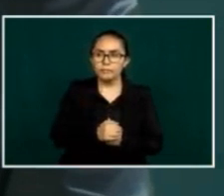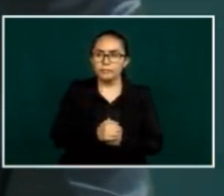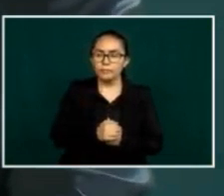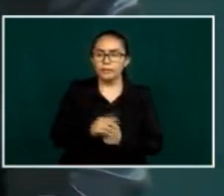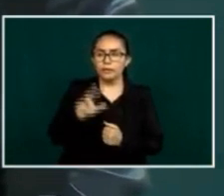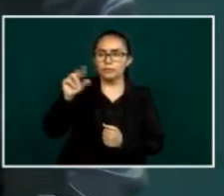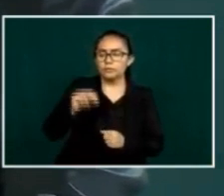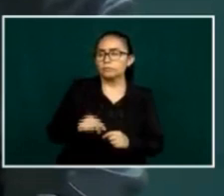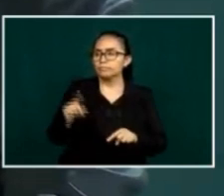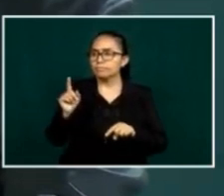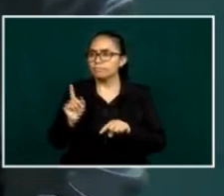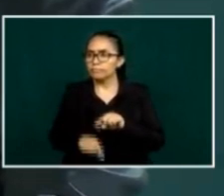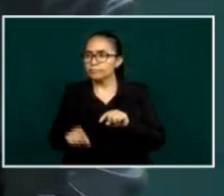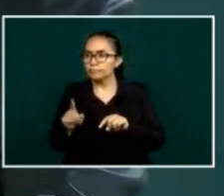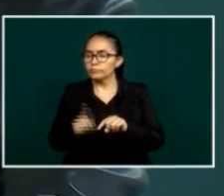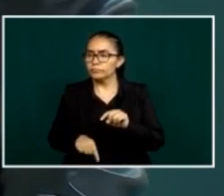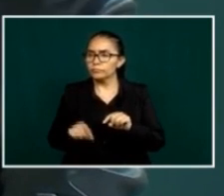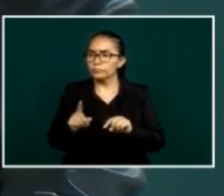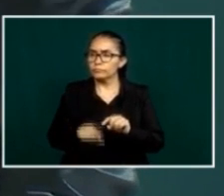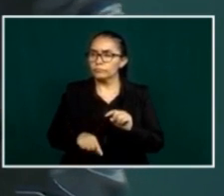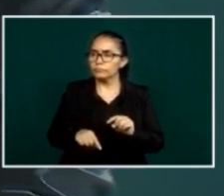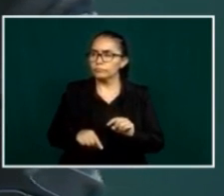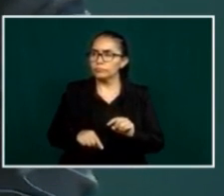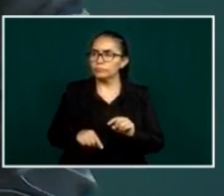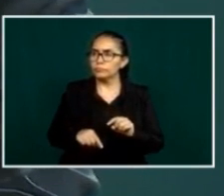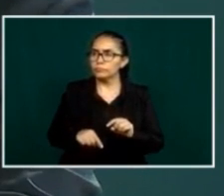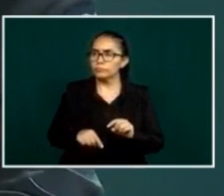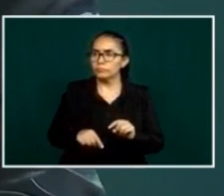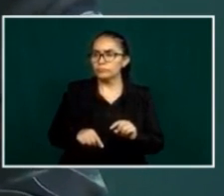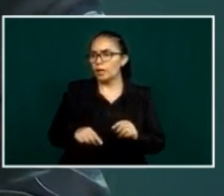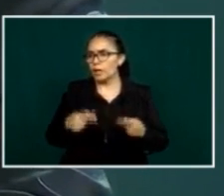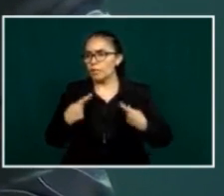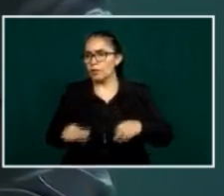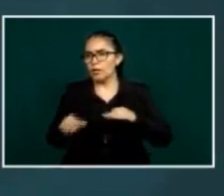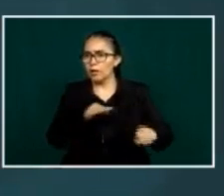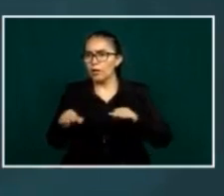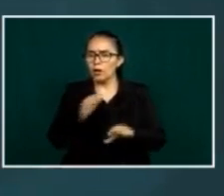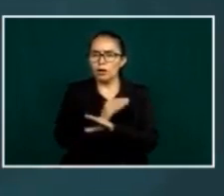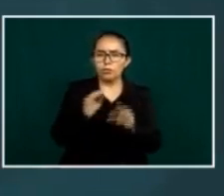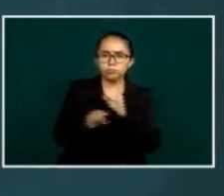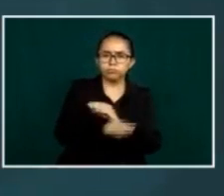so they not be removing any